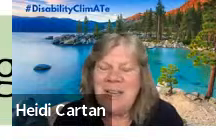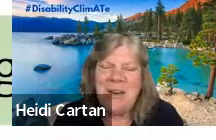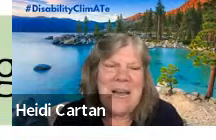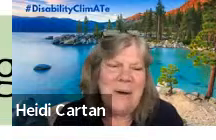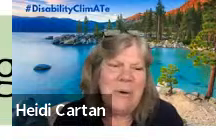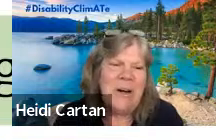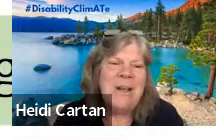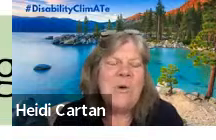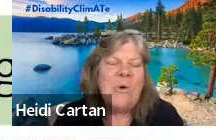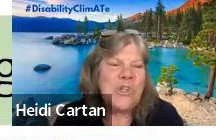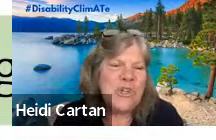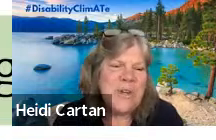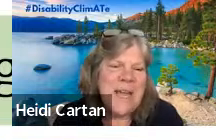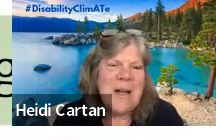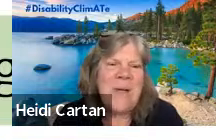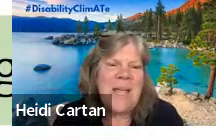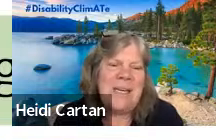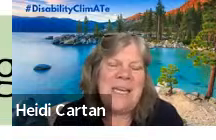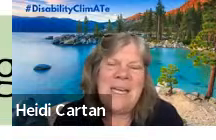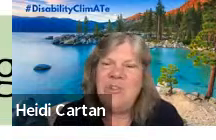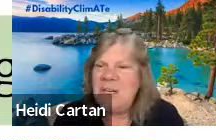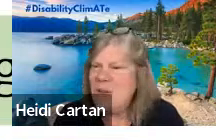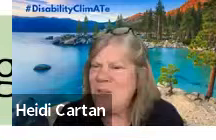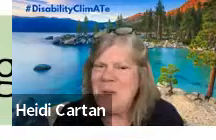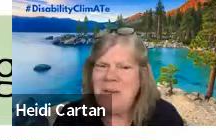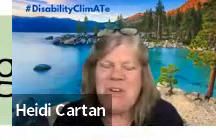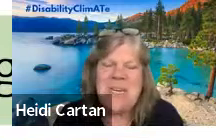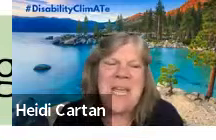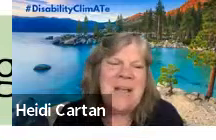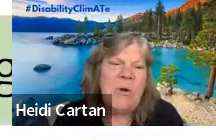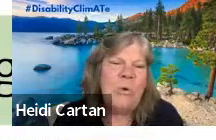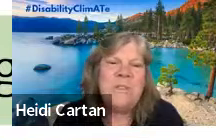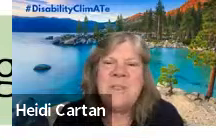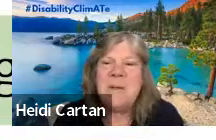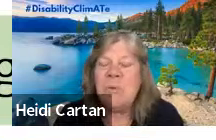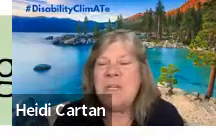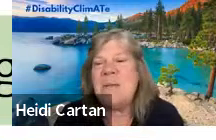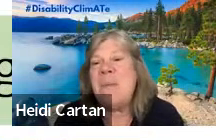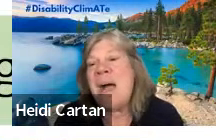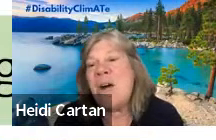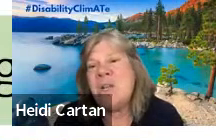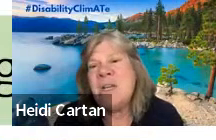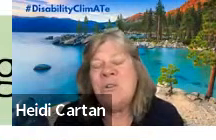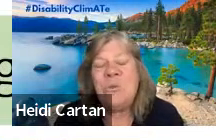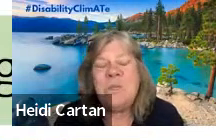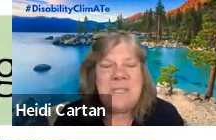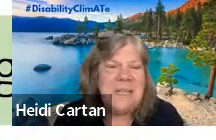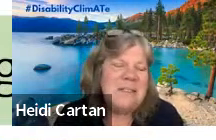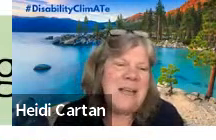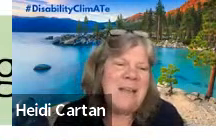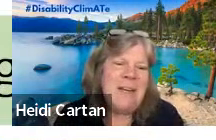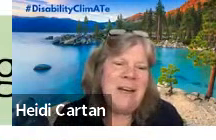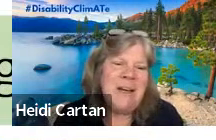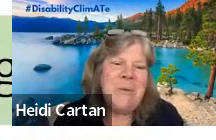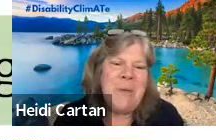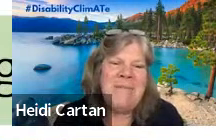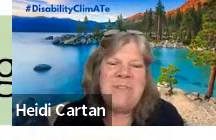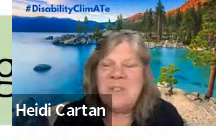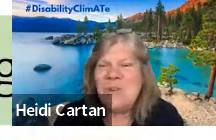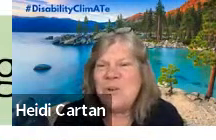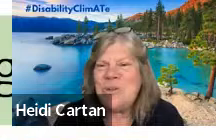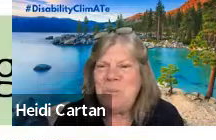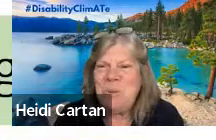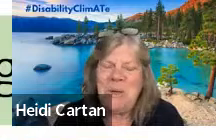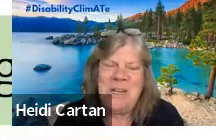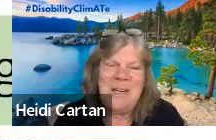and they're in our orchard now. And he checks on them every day, holds them, brings them out to the seed to salad area when we